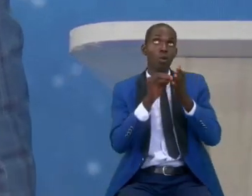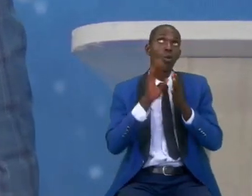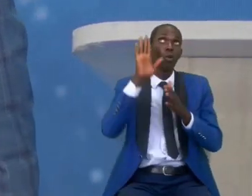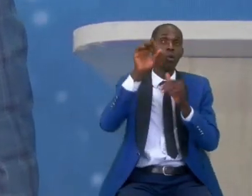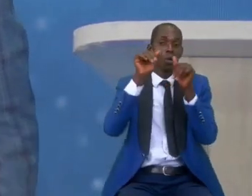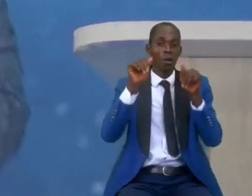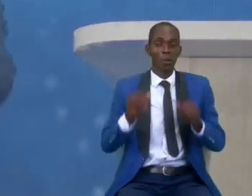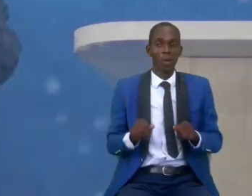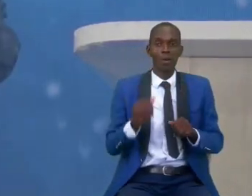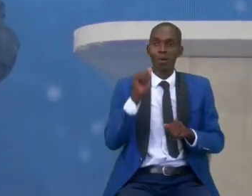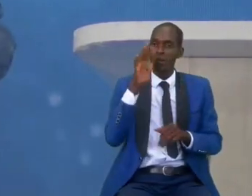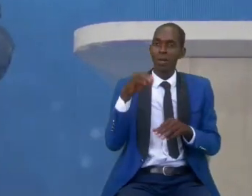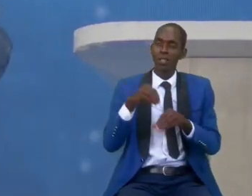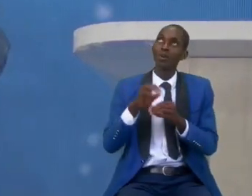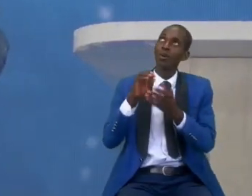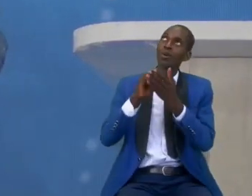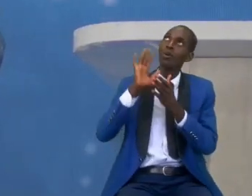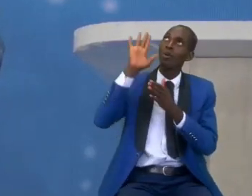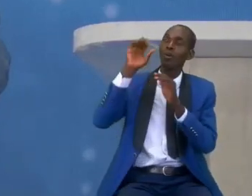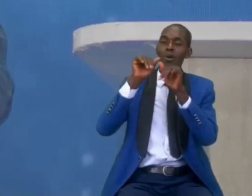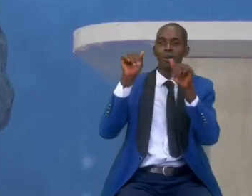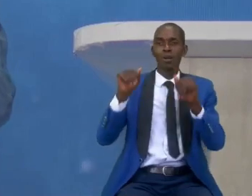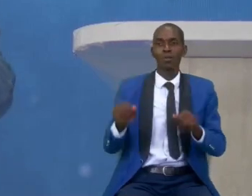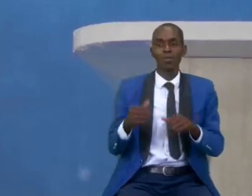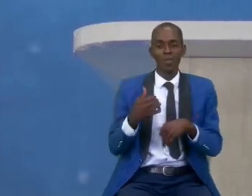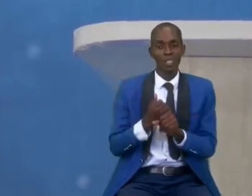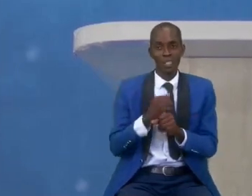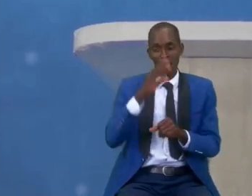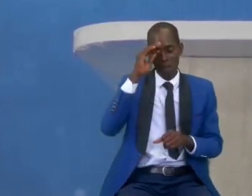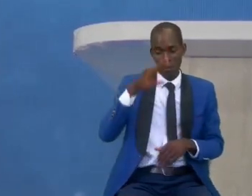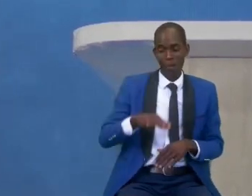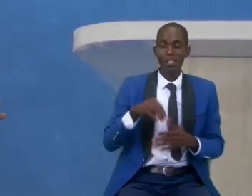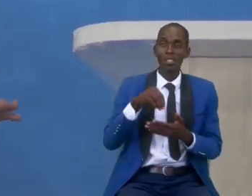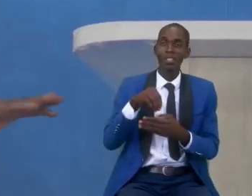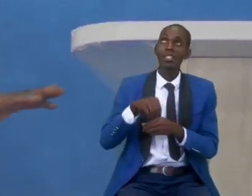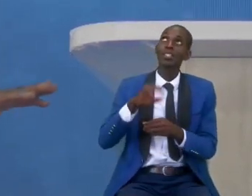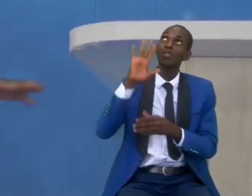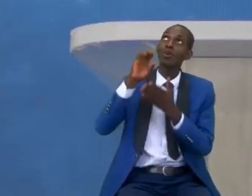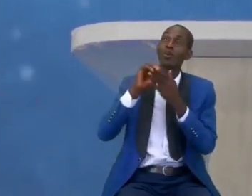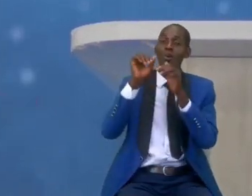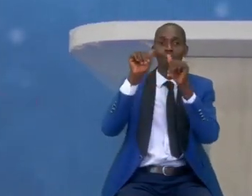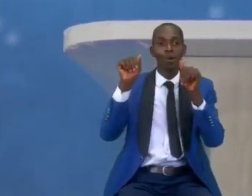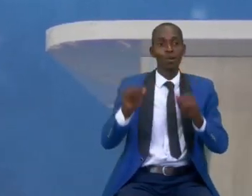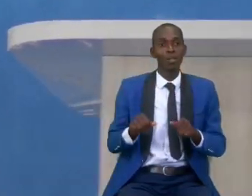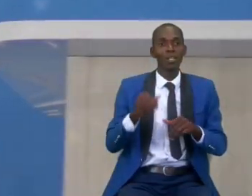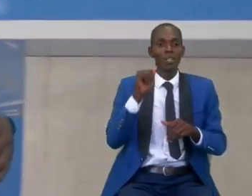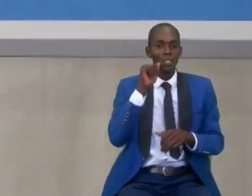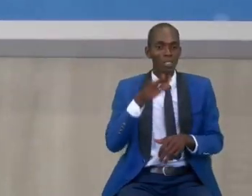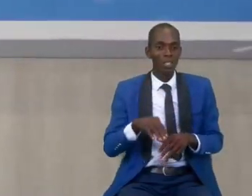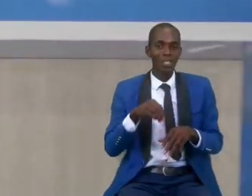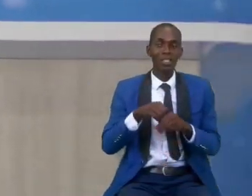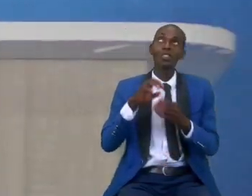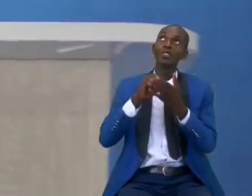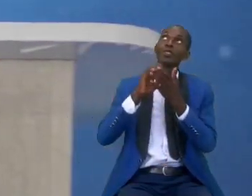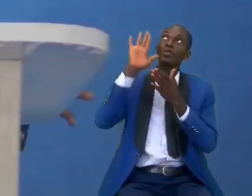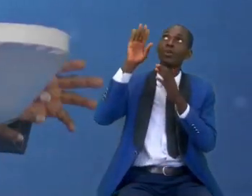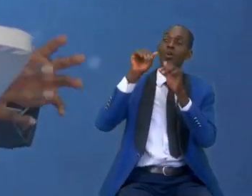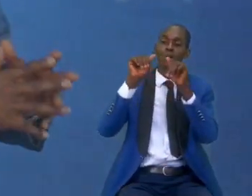boy in his image, created the girl in his image, created everyone, male and female, created